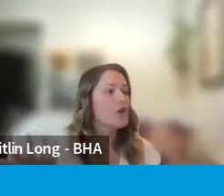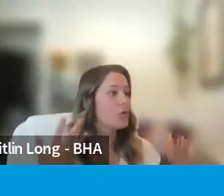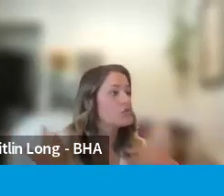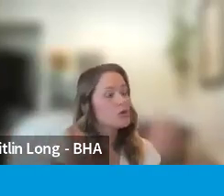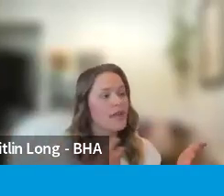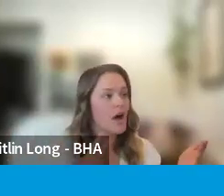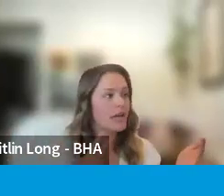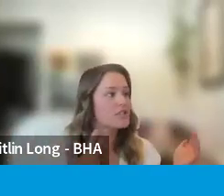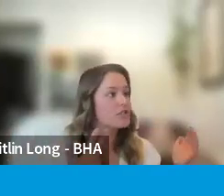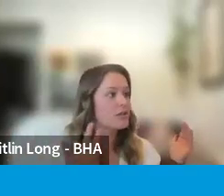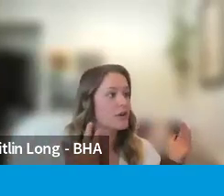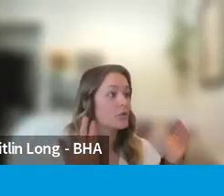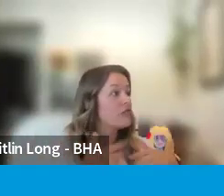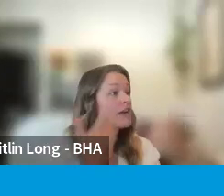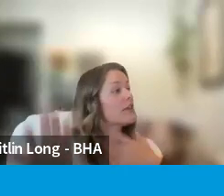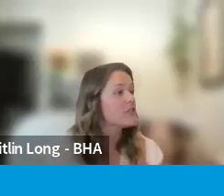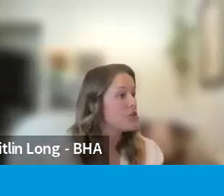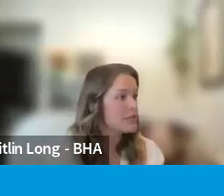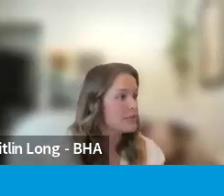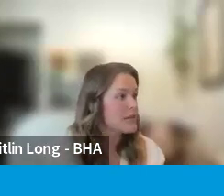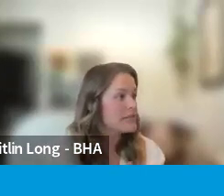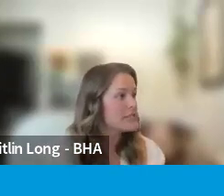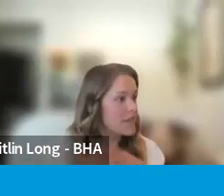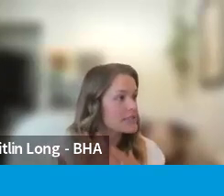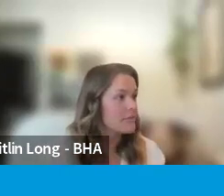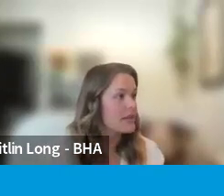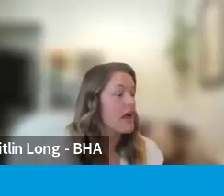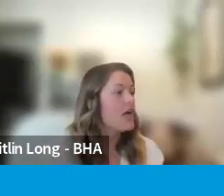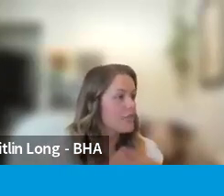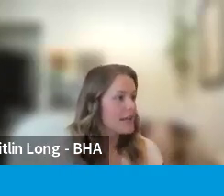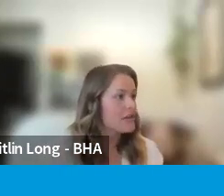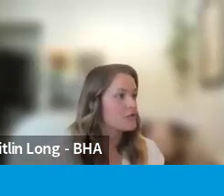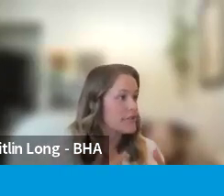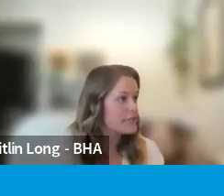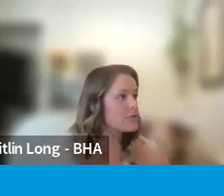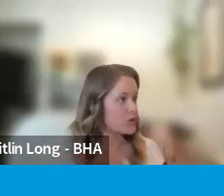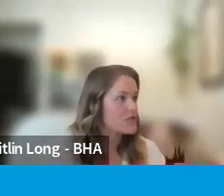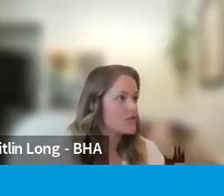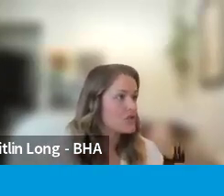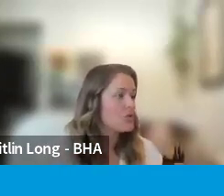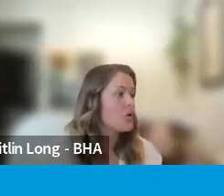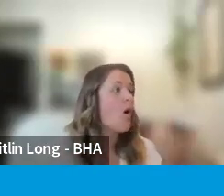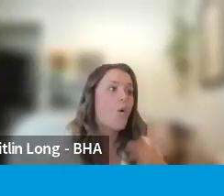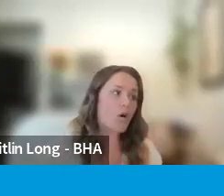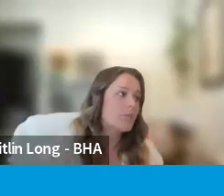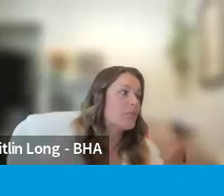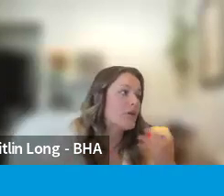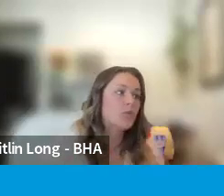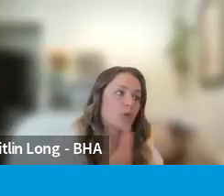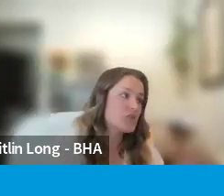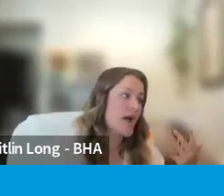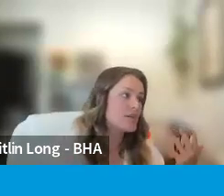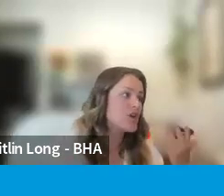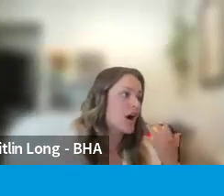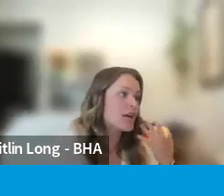So, you know, doing the audit to either revitalize those subcommittees if that's something that the council needs and wishes to do, or maybe,